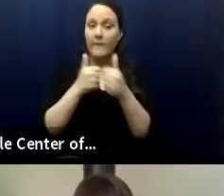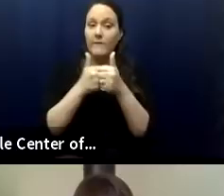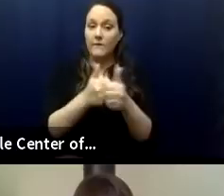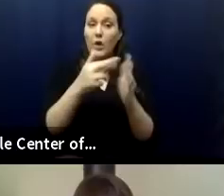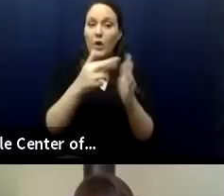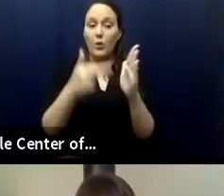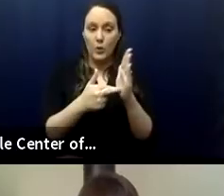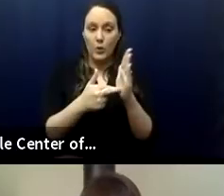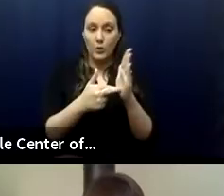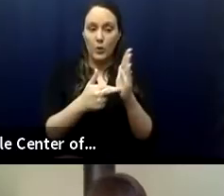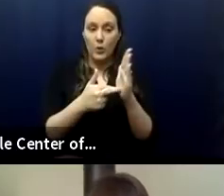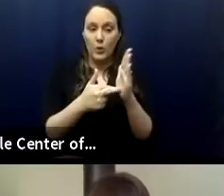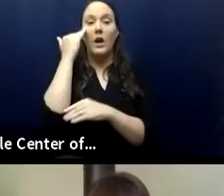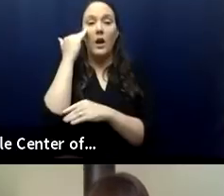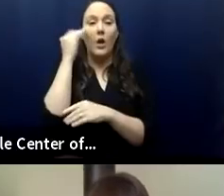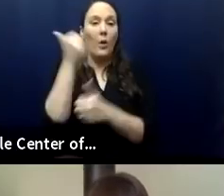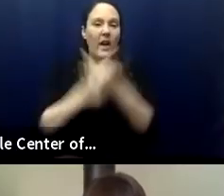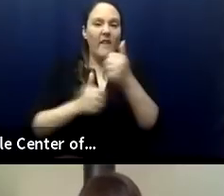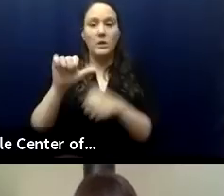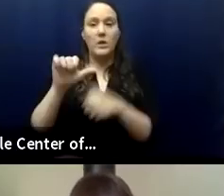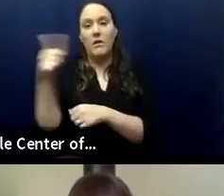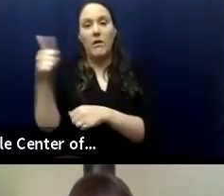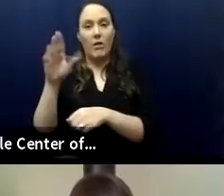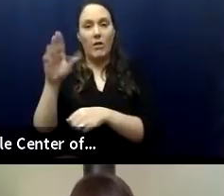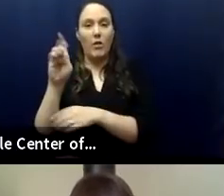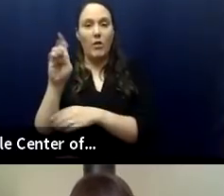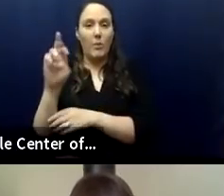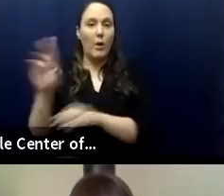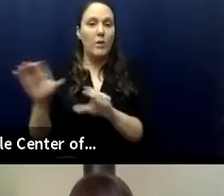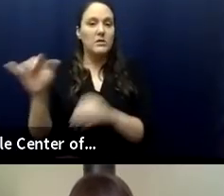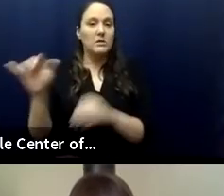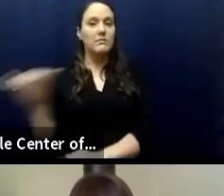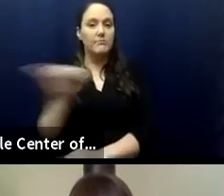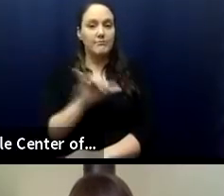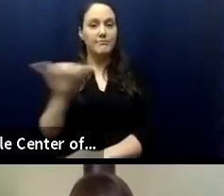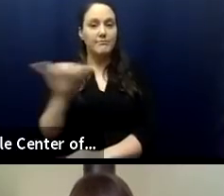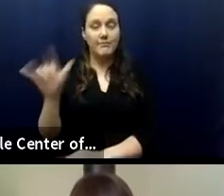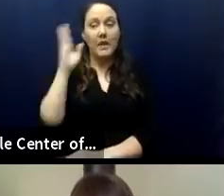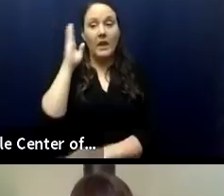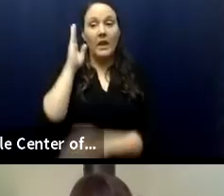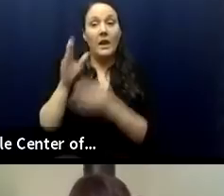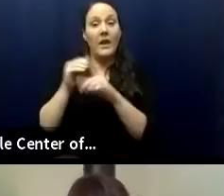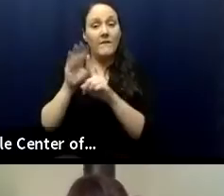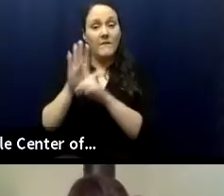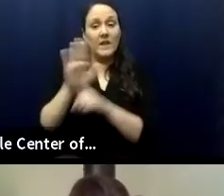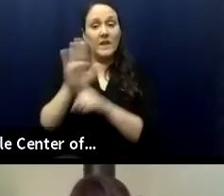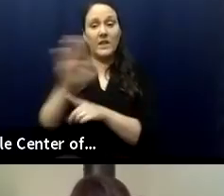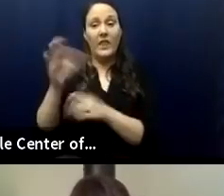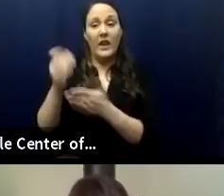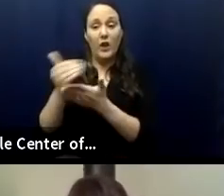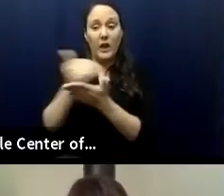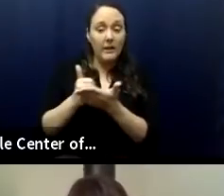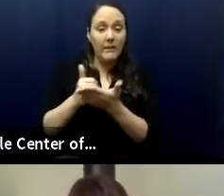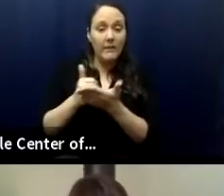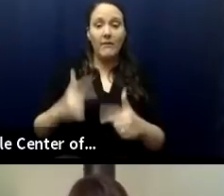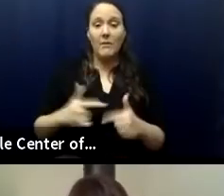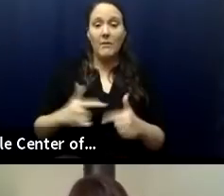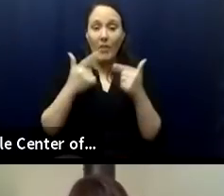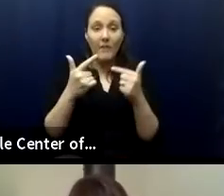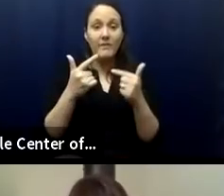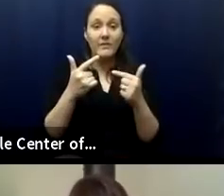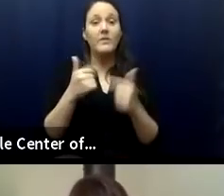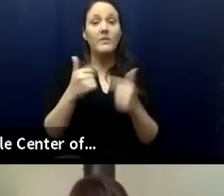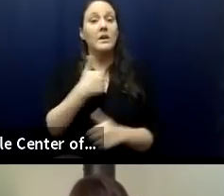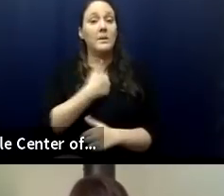local bar has done the same. This affects their income, their livelihood, and their life. I myself have